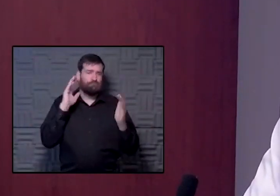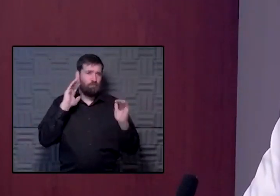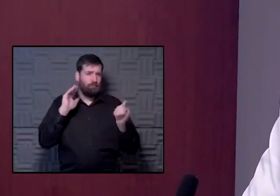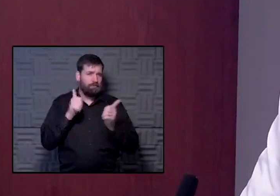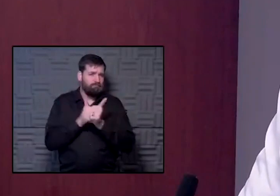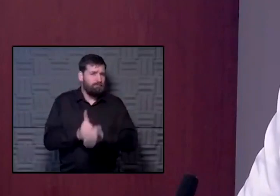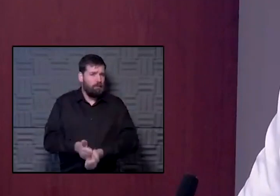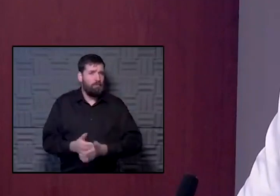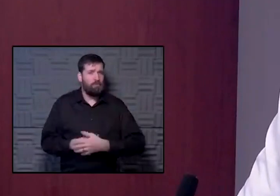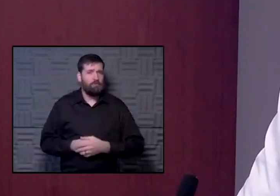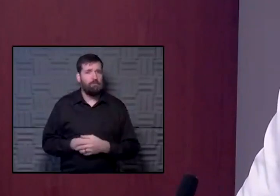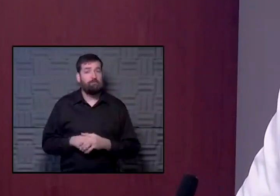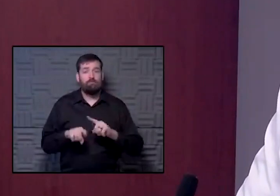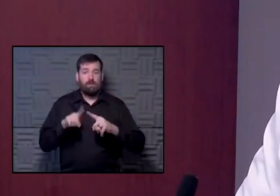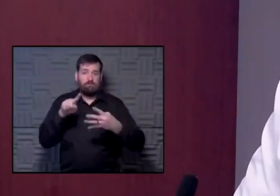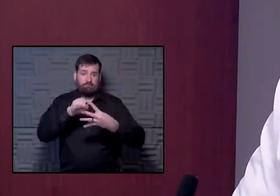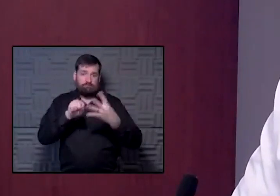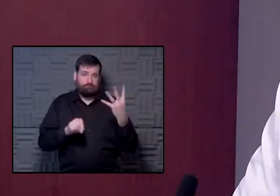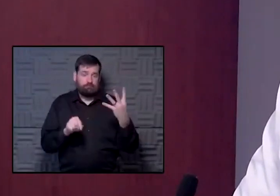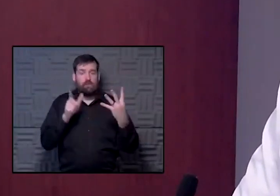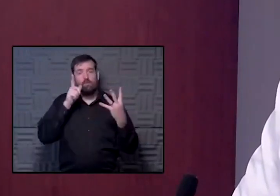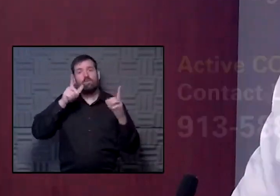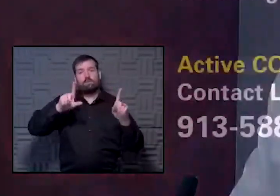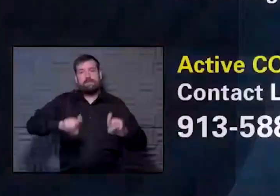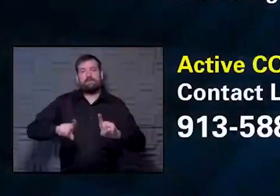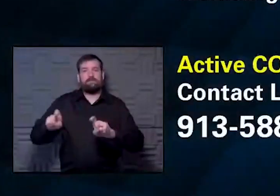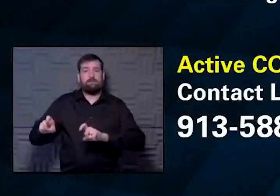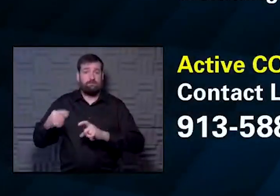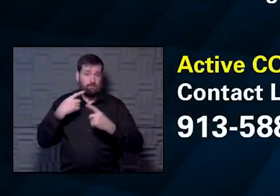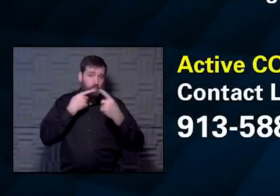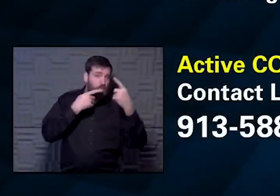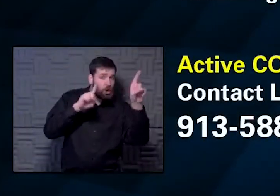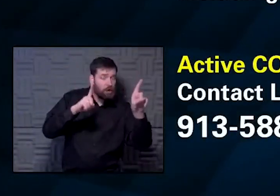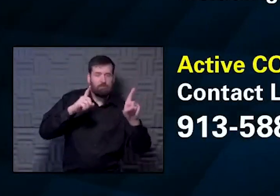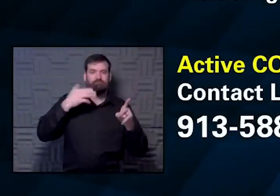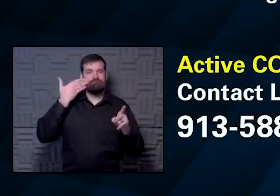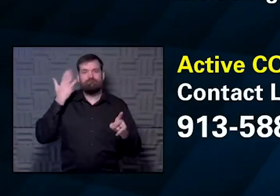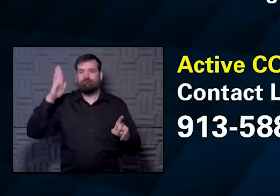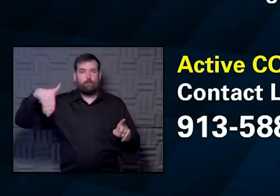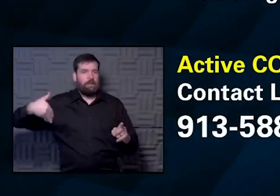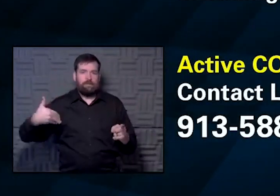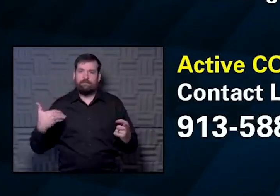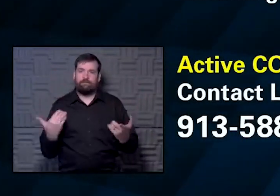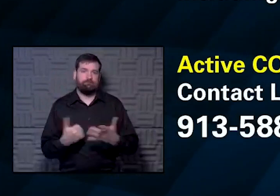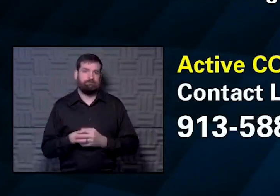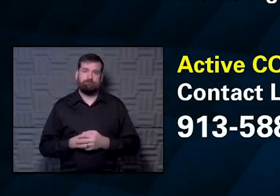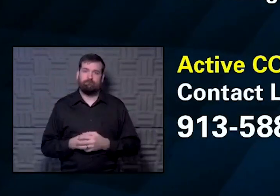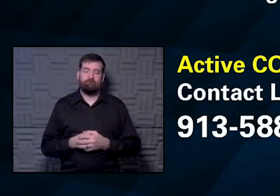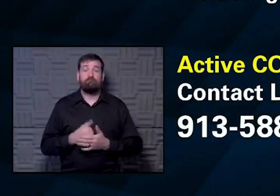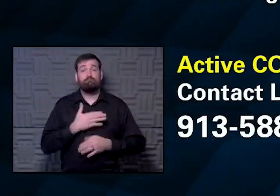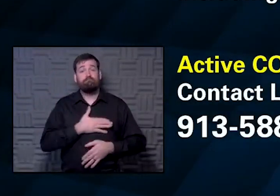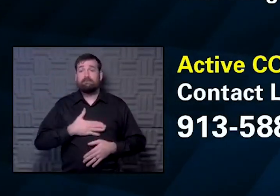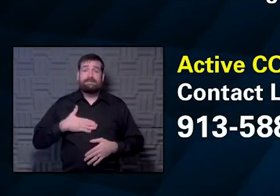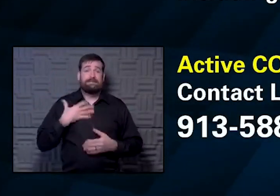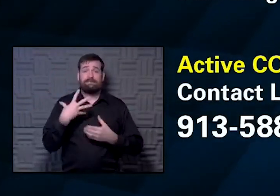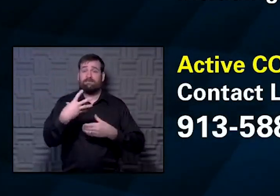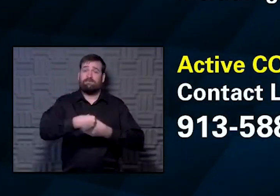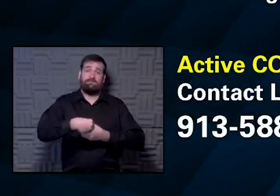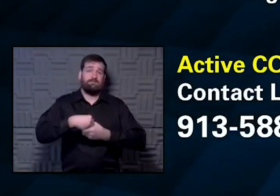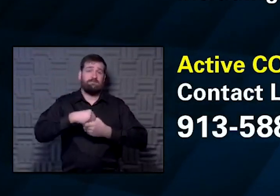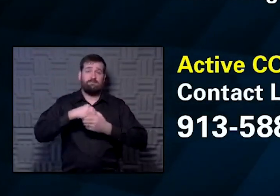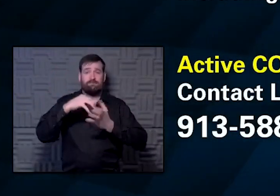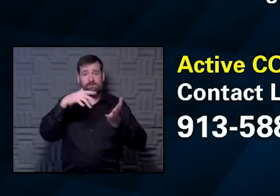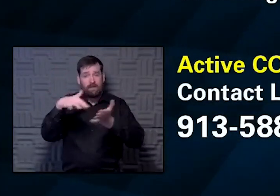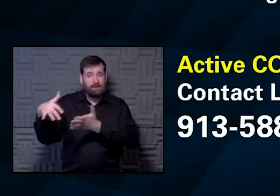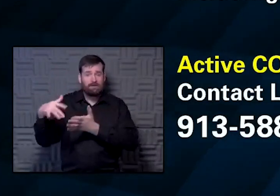that. But all 4 of these are going to be tested. We don't know if they work yet. Please participate in the study to help us